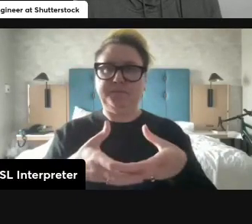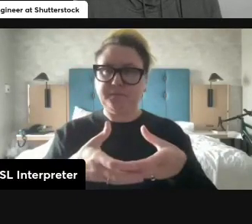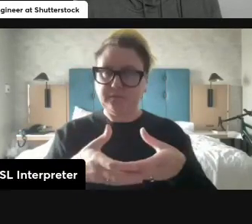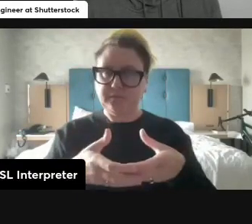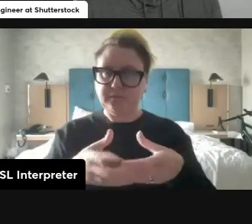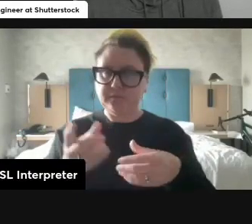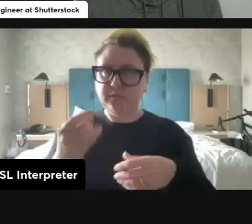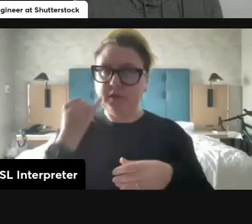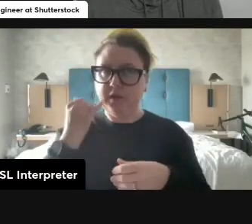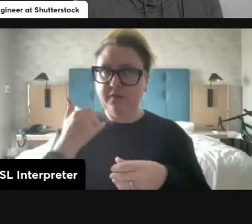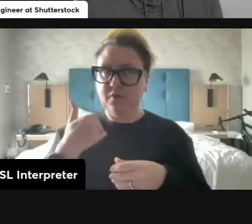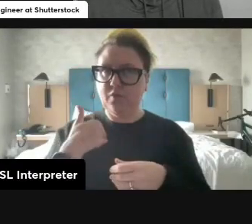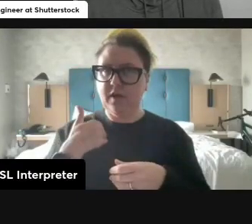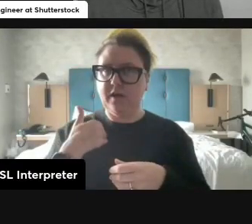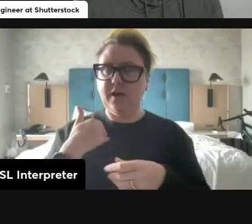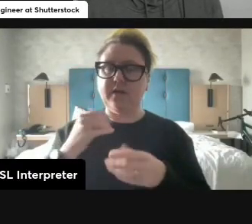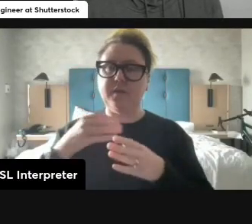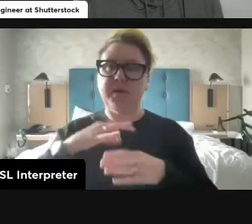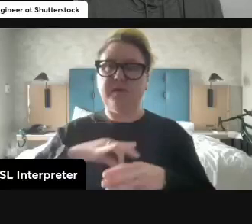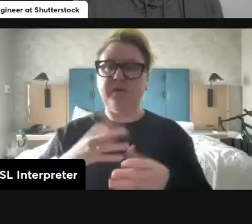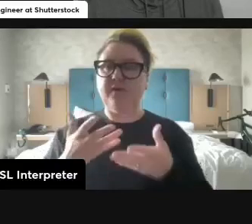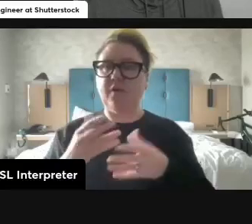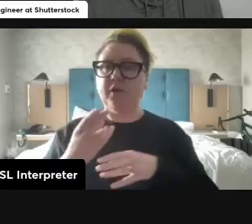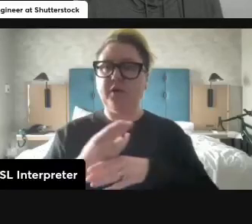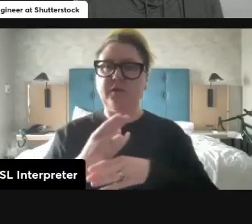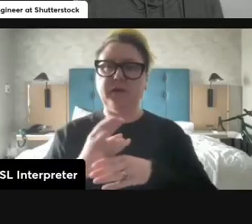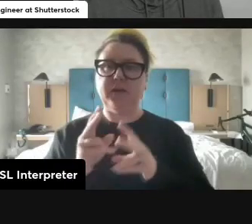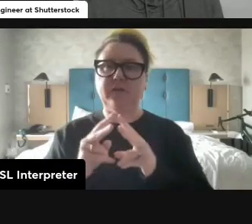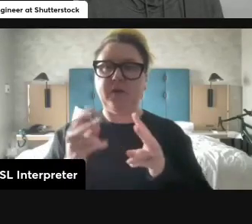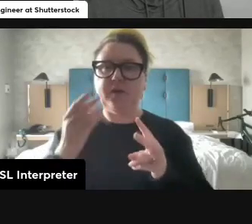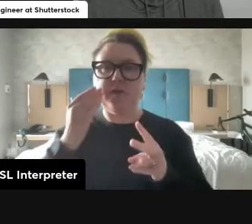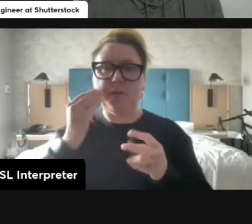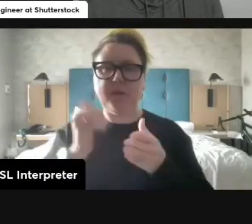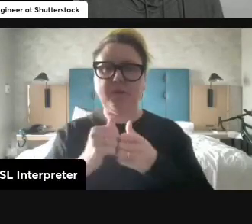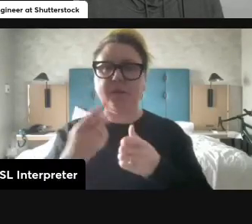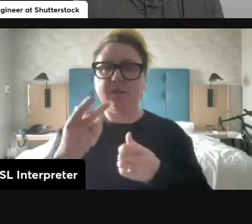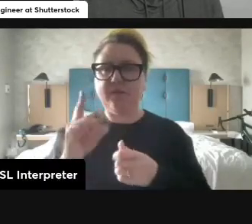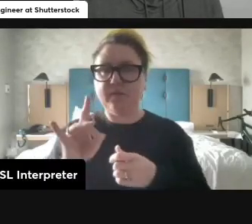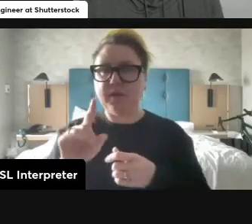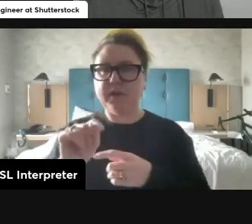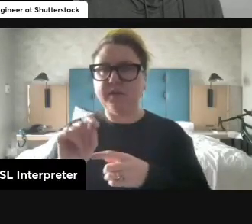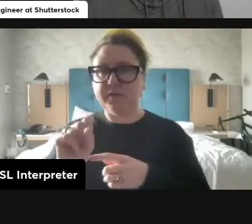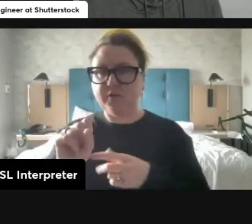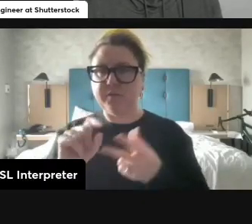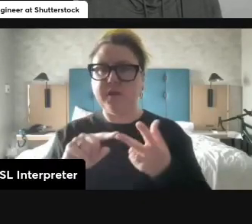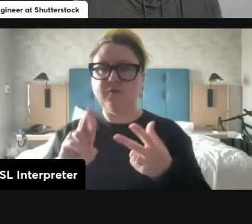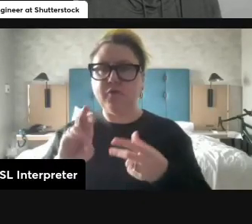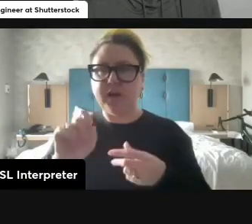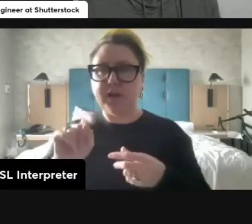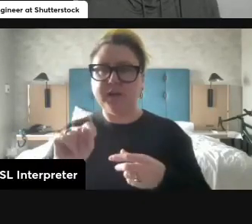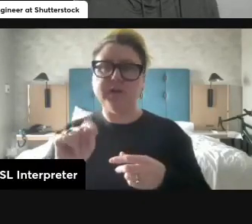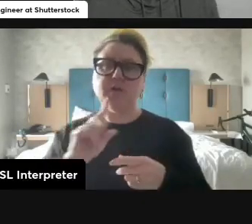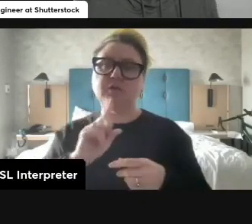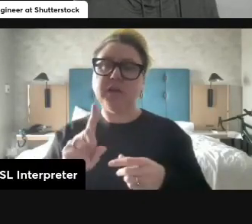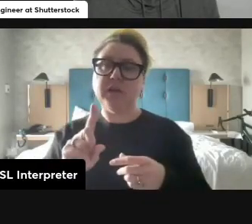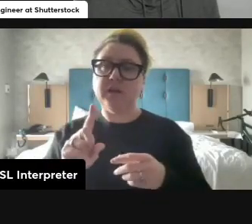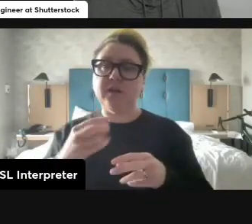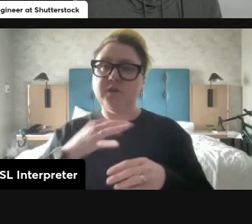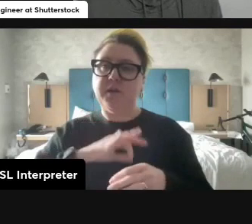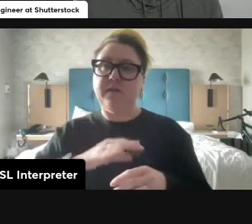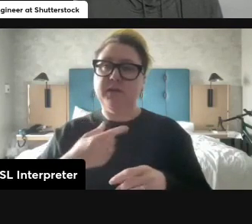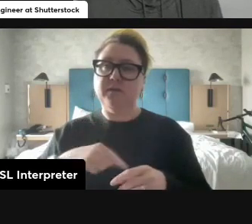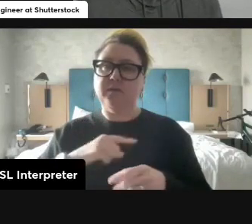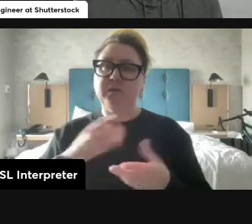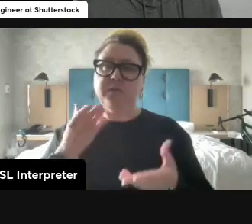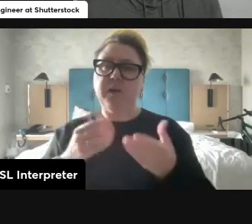we had the benefit of, we were already using and very familiar with Kubernetes and TypeScript and React and that sort of thing. So there are benefits for us that